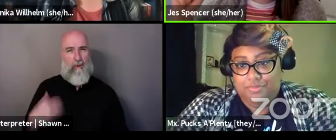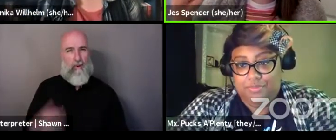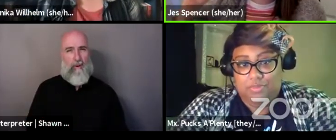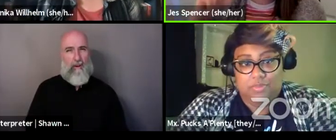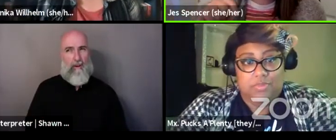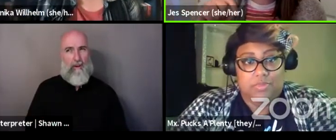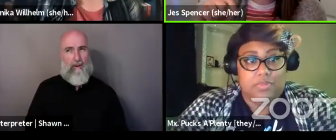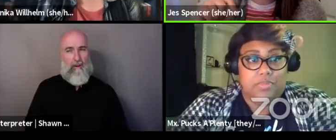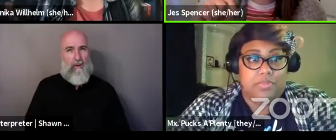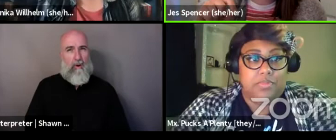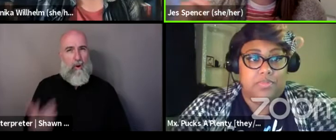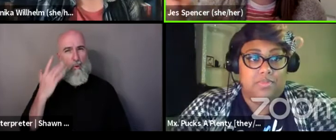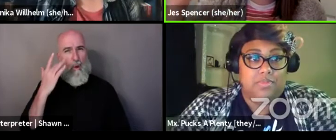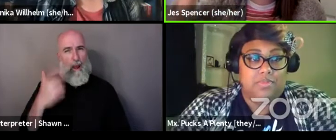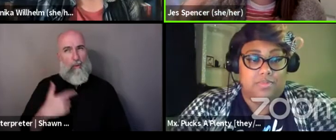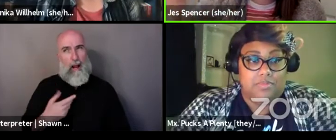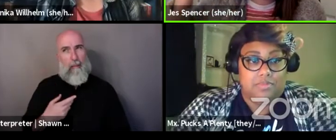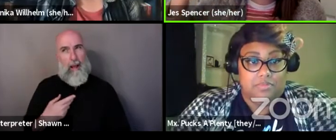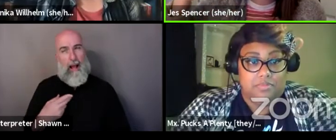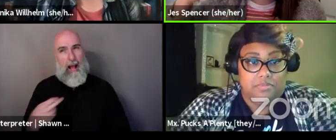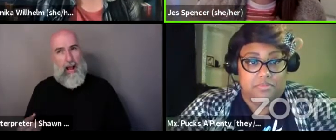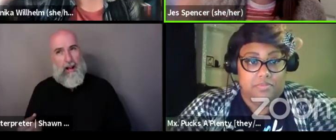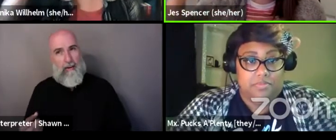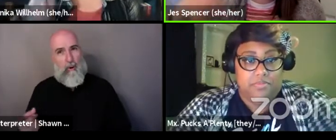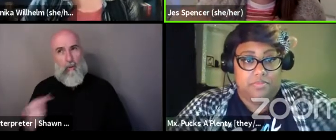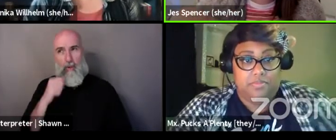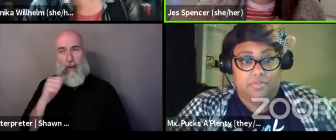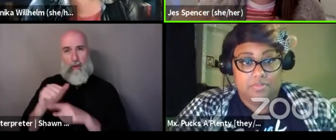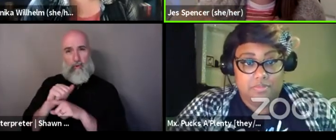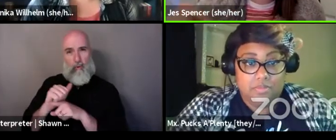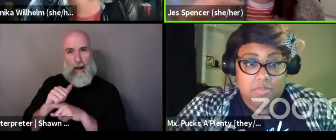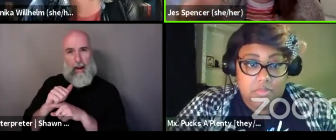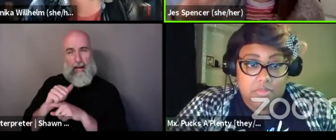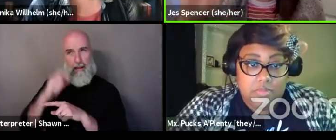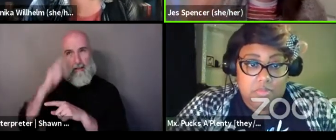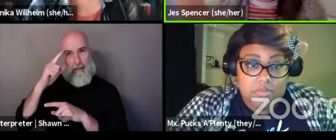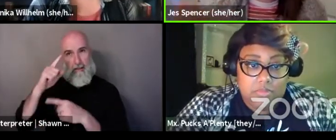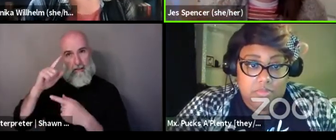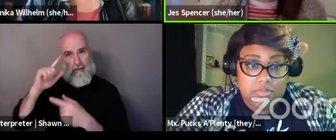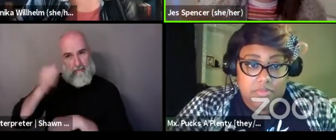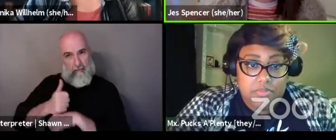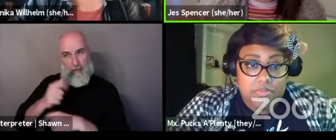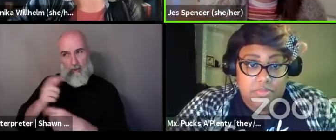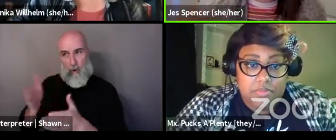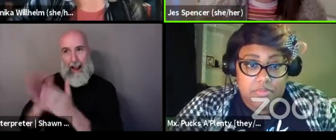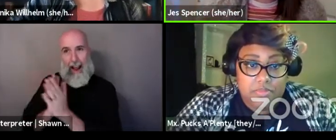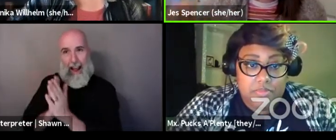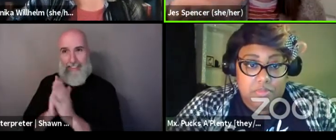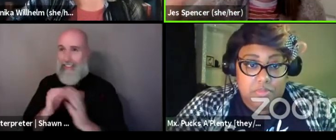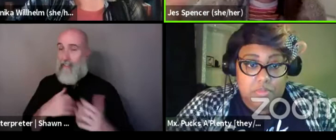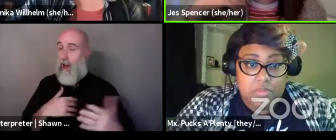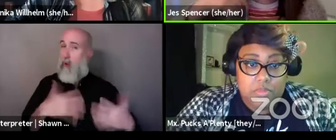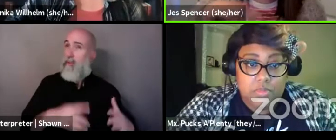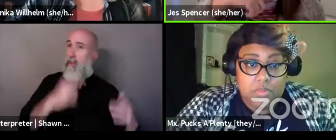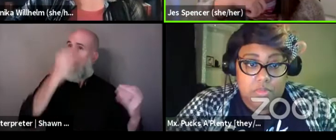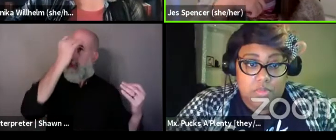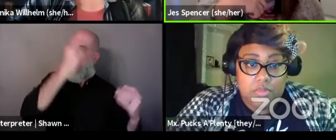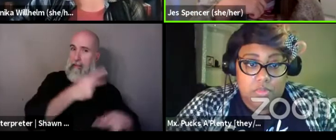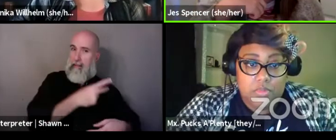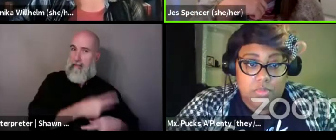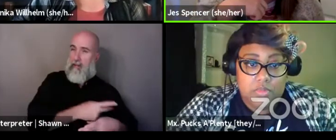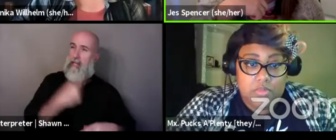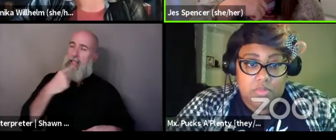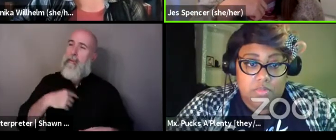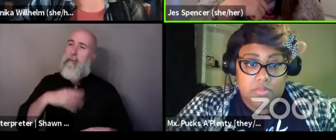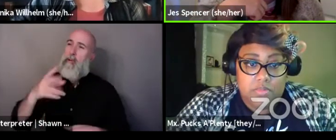Why when I am hired at a place, was I not trained to ask when I wasn't thinking about being a caregiver? Tell me about your